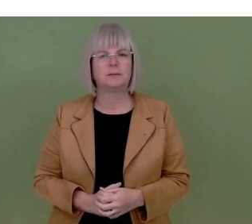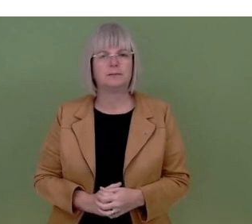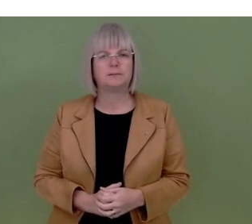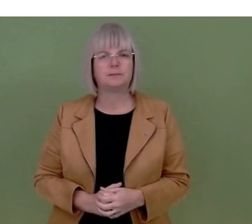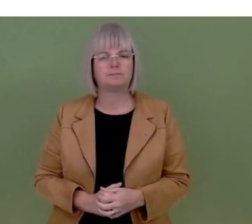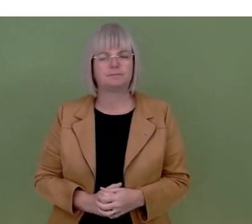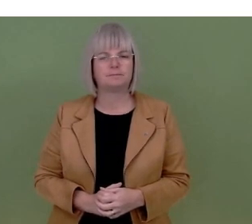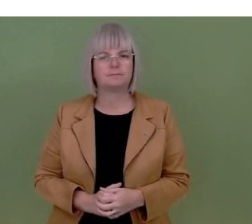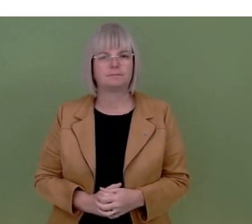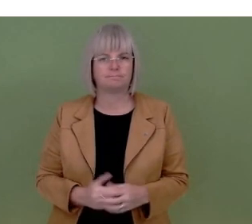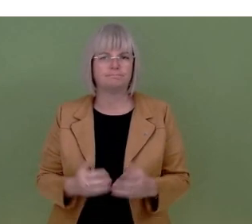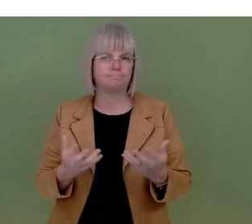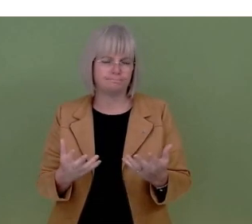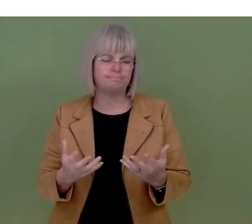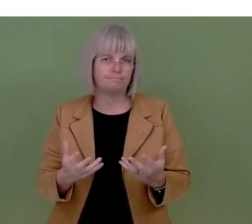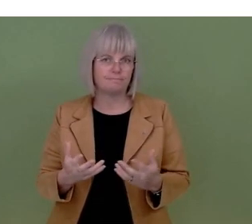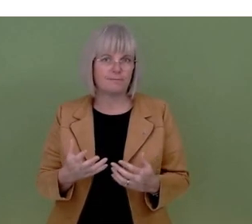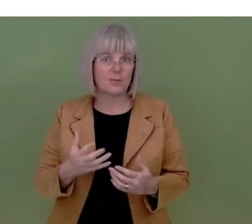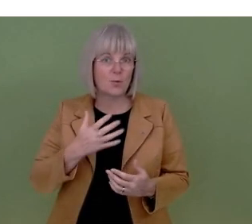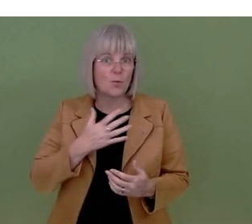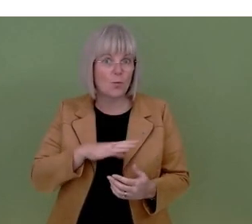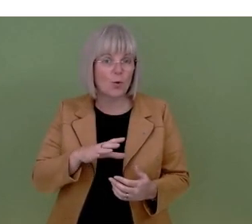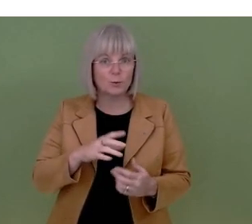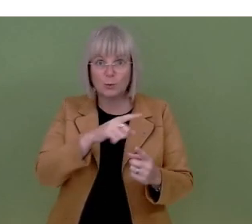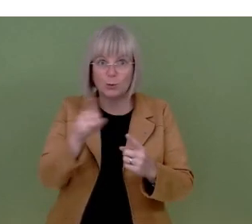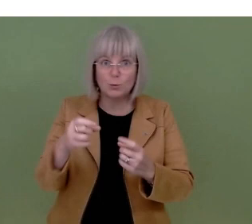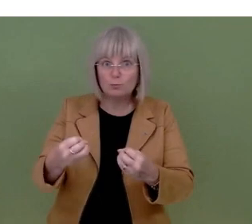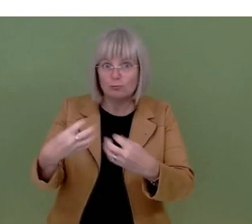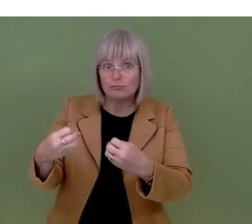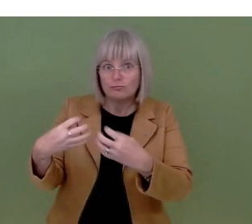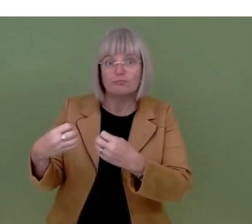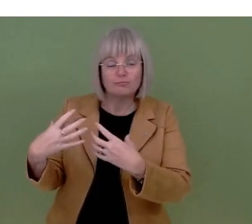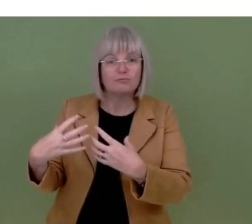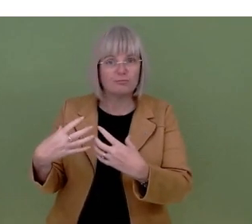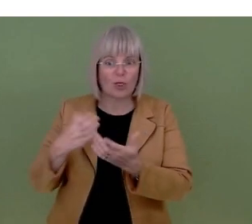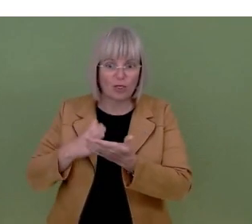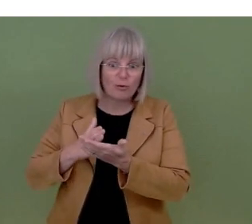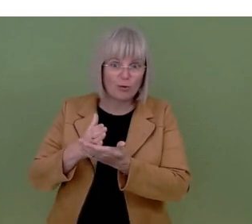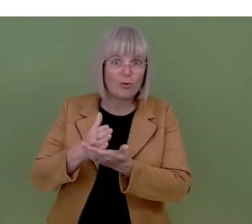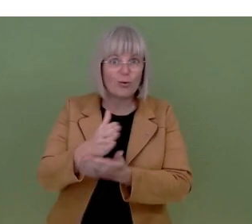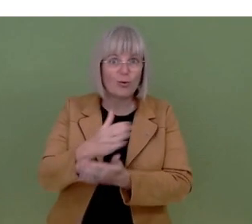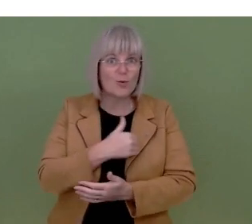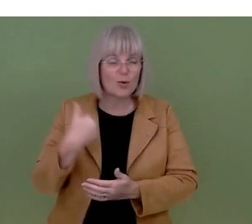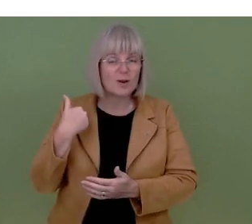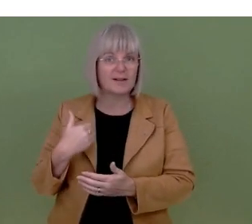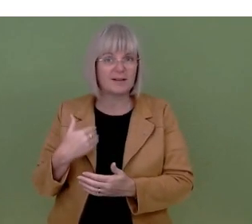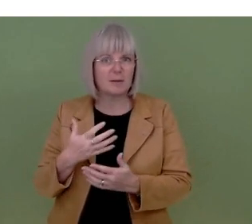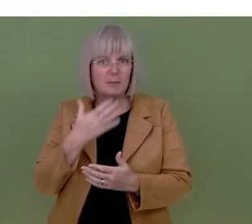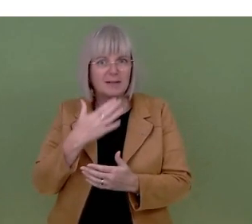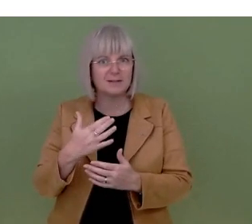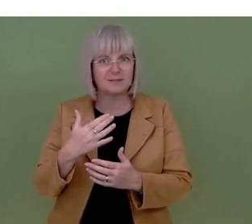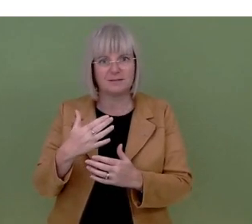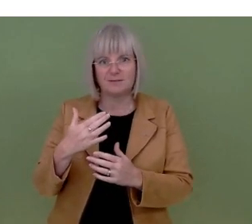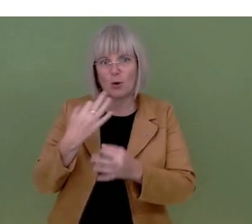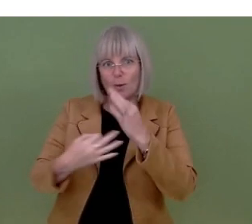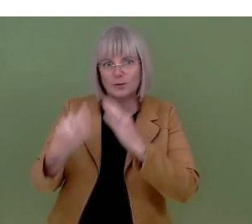So we'd love to hear from you as the session goes ahead. So during the session, please post your questions in the